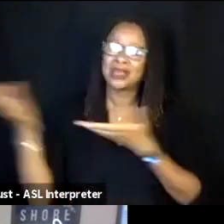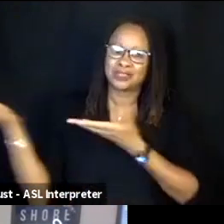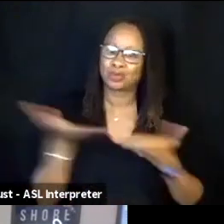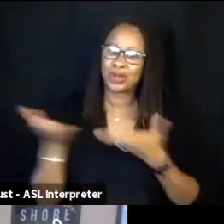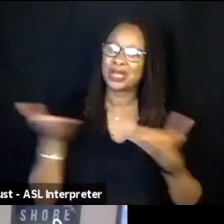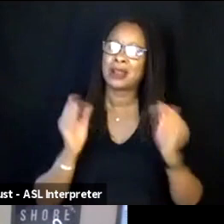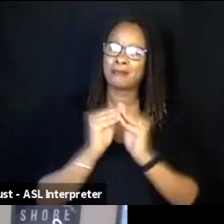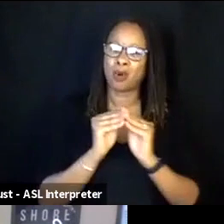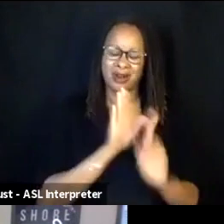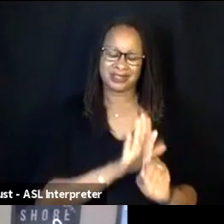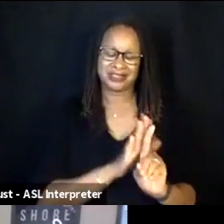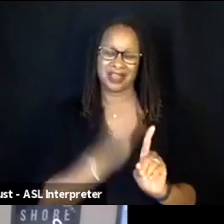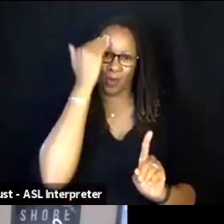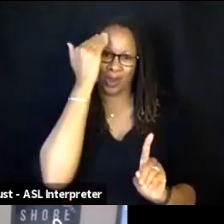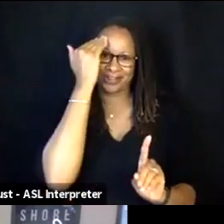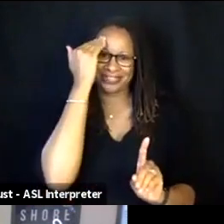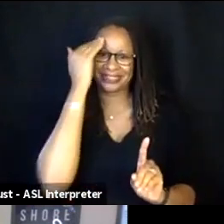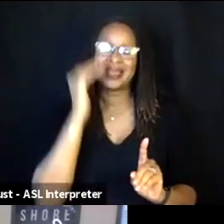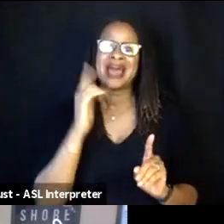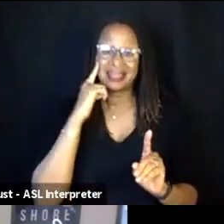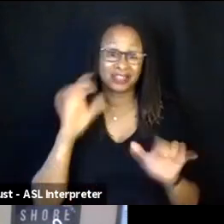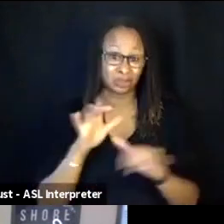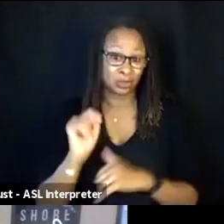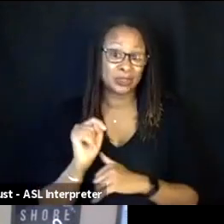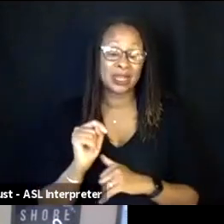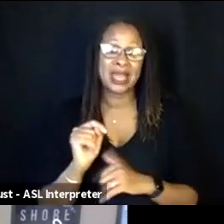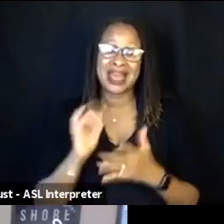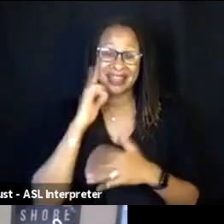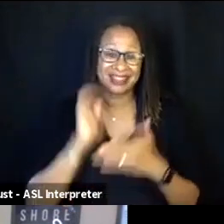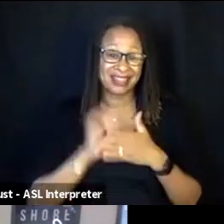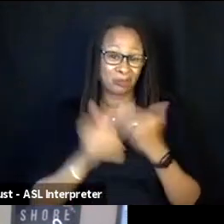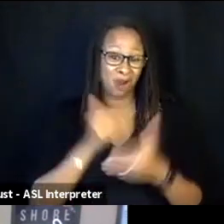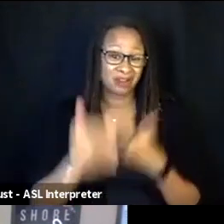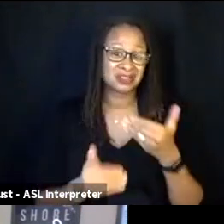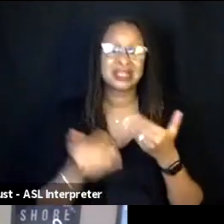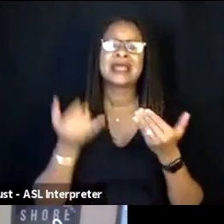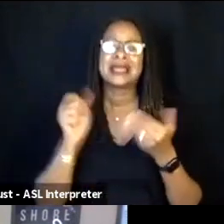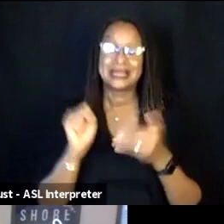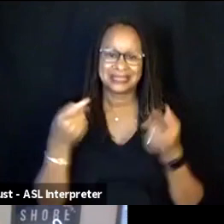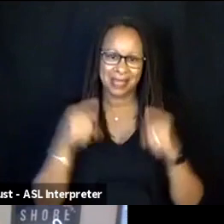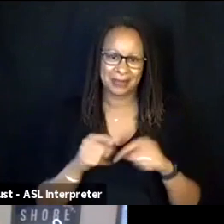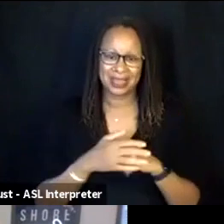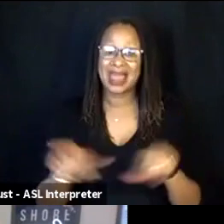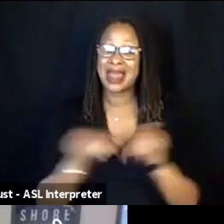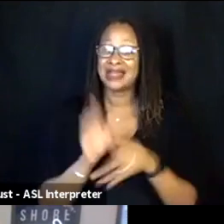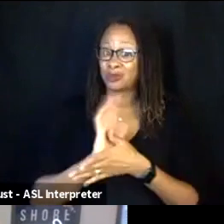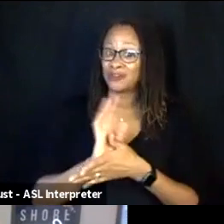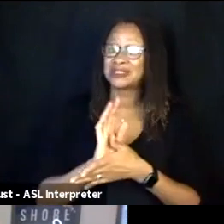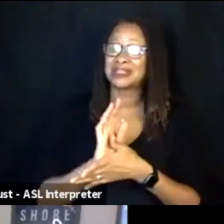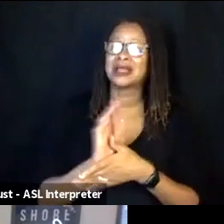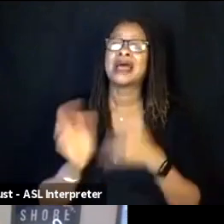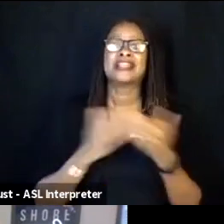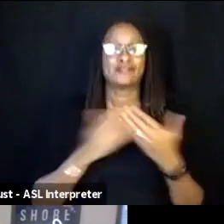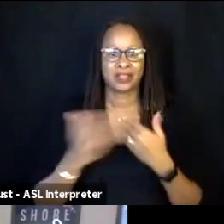more self-awareness, which I think they're doing. So I think that progress is happening, although as the movie says, nevertheless, we have a long way to